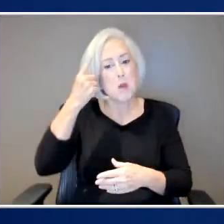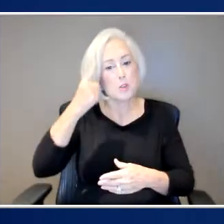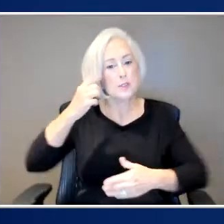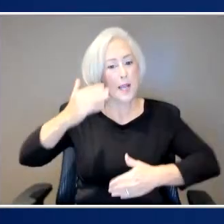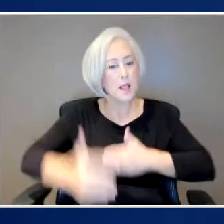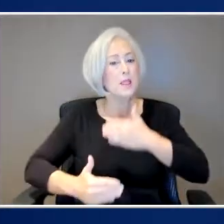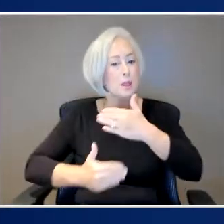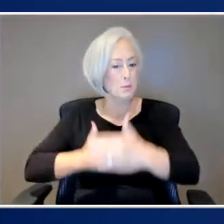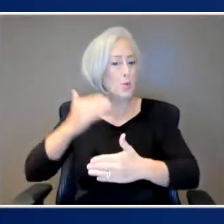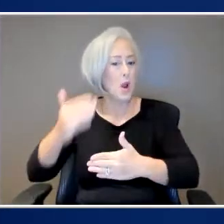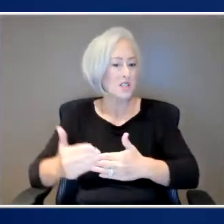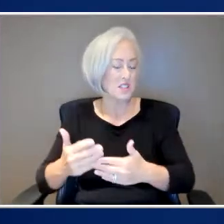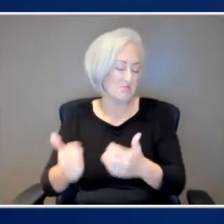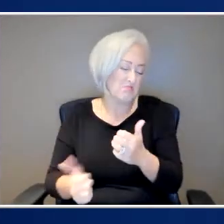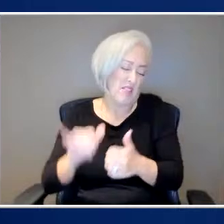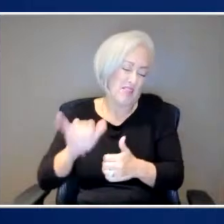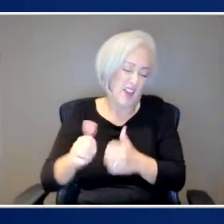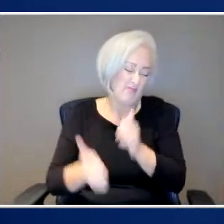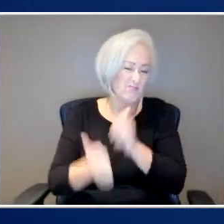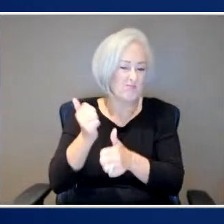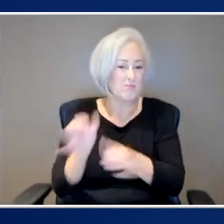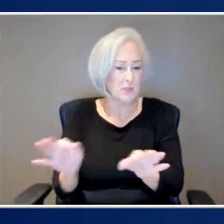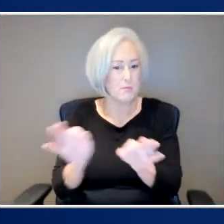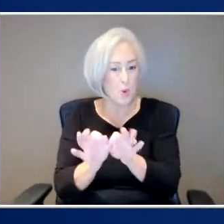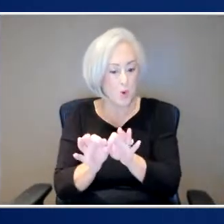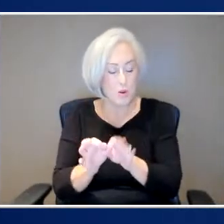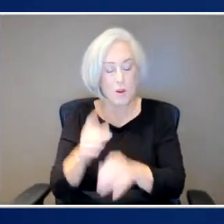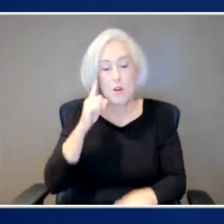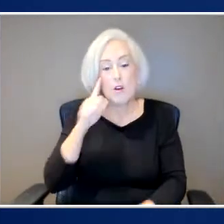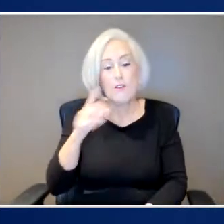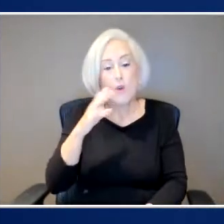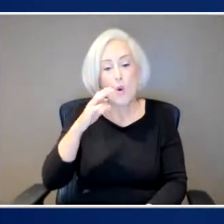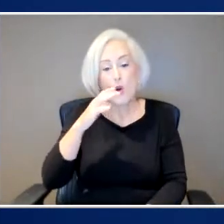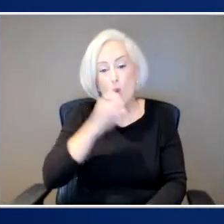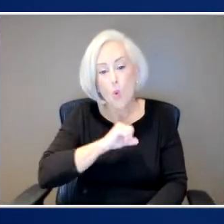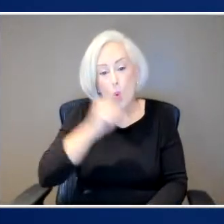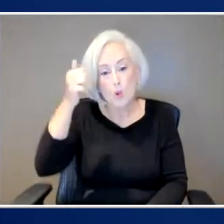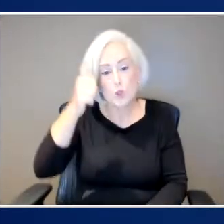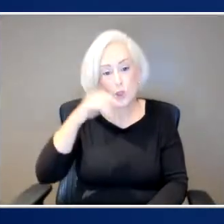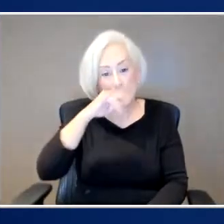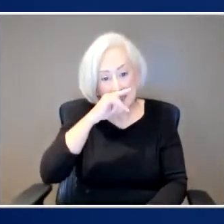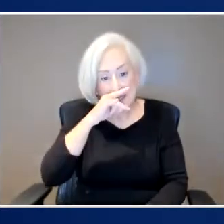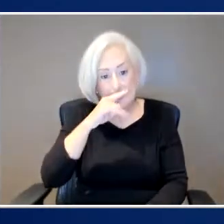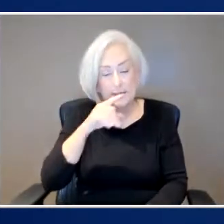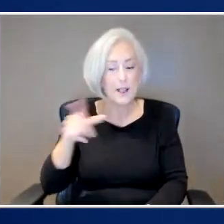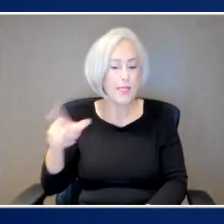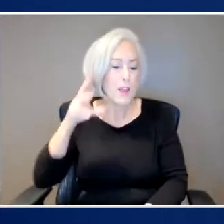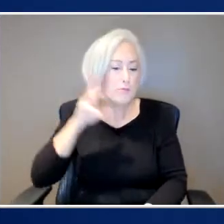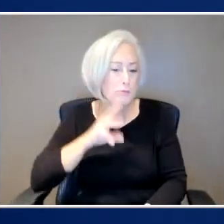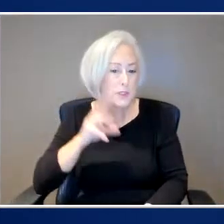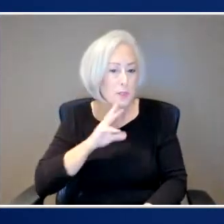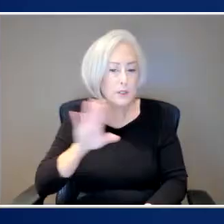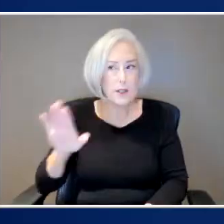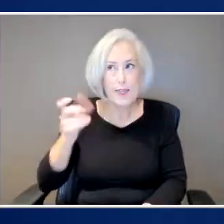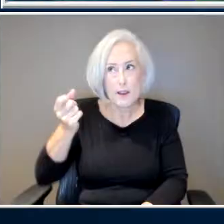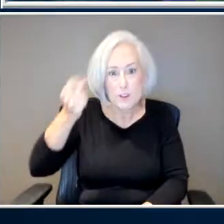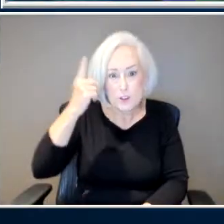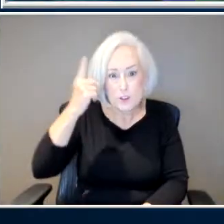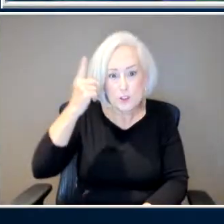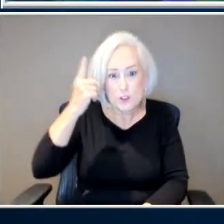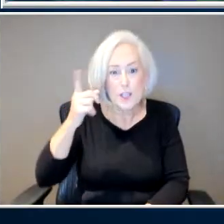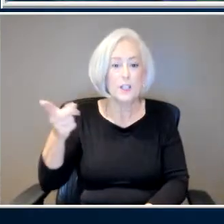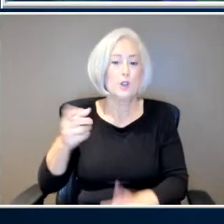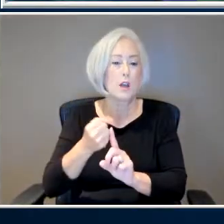important for younger kids. And then for older kids, based on their level of exposure and understanding, you can take it a little further in depth. Do you have